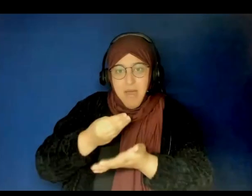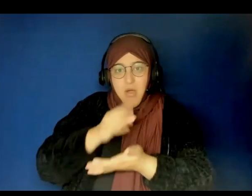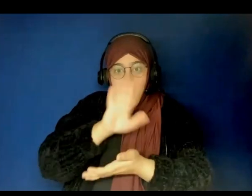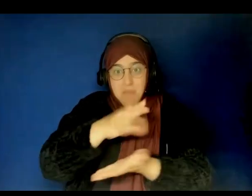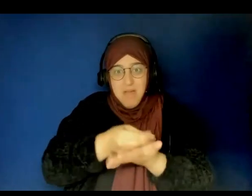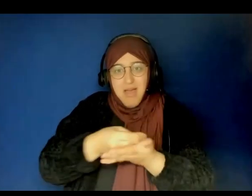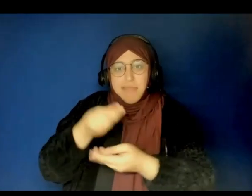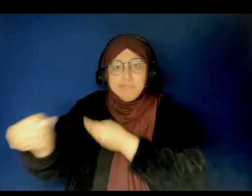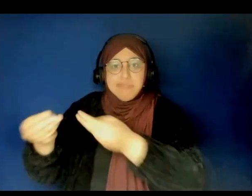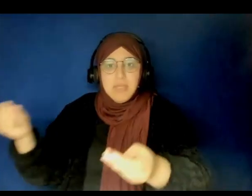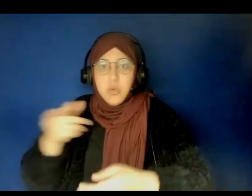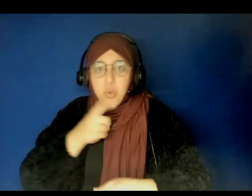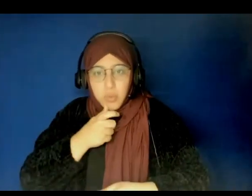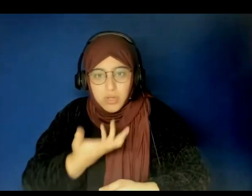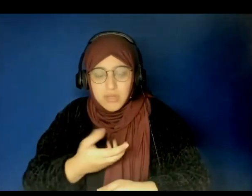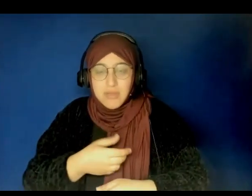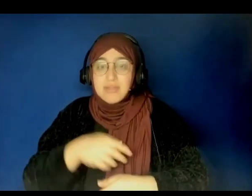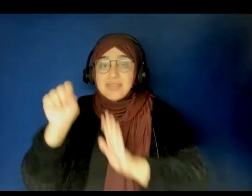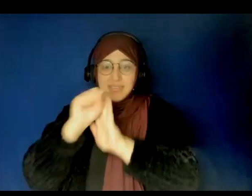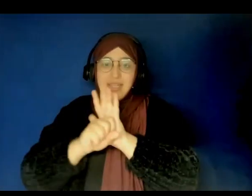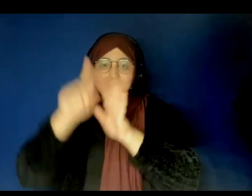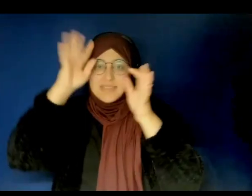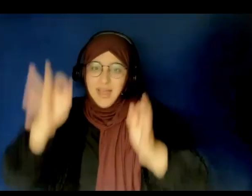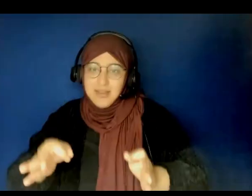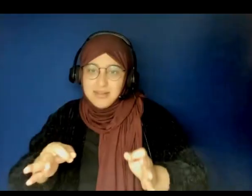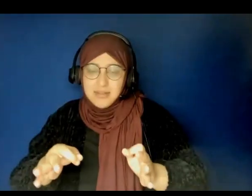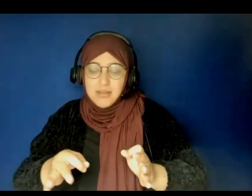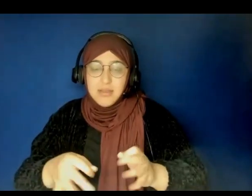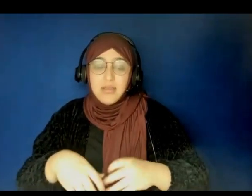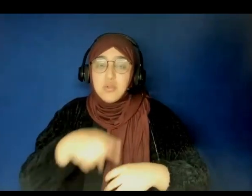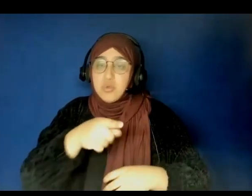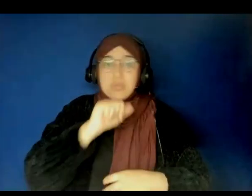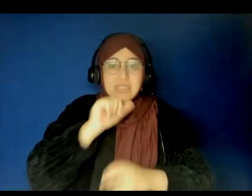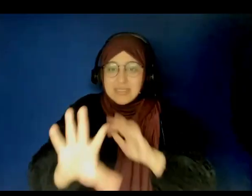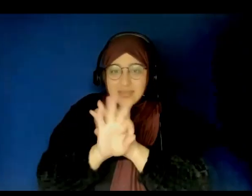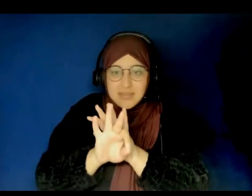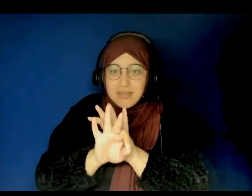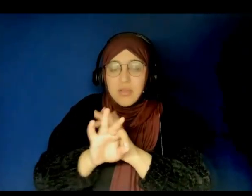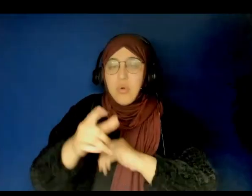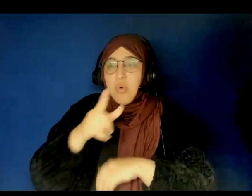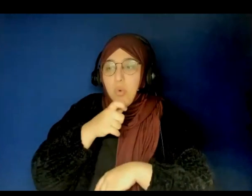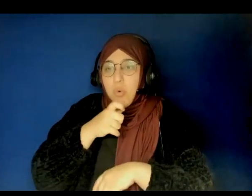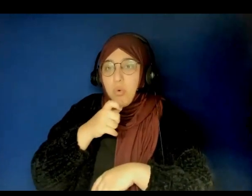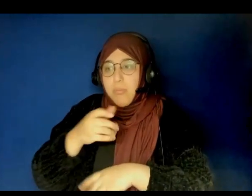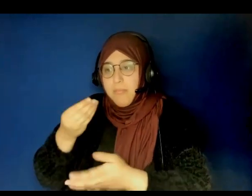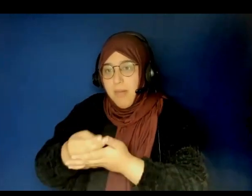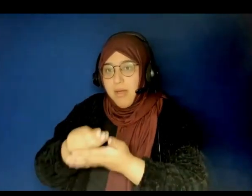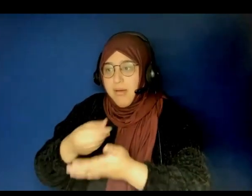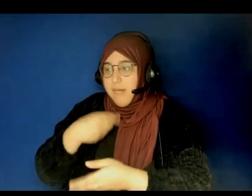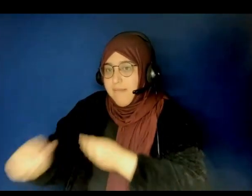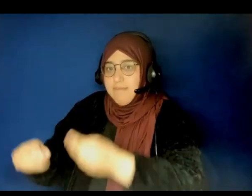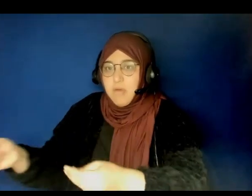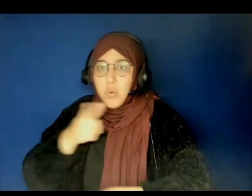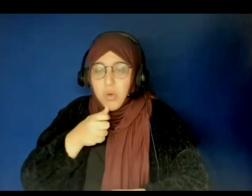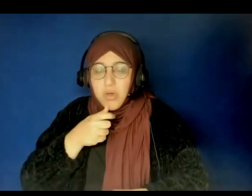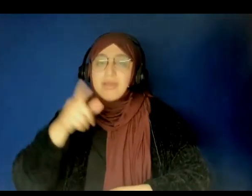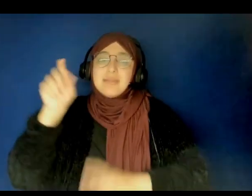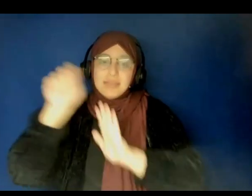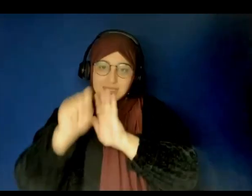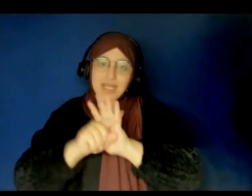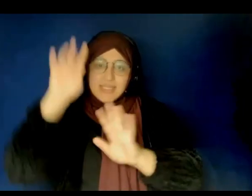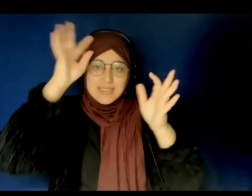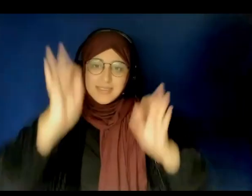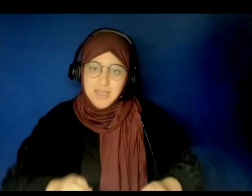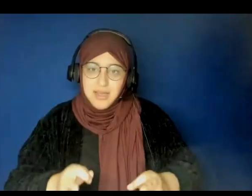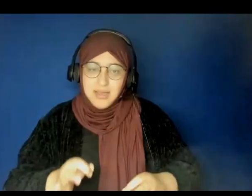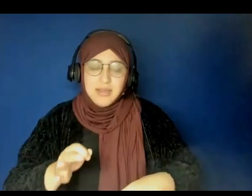cannot choose who will inherit from you. The state will decide who inherits from you. Your parents, siblings, and grandchildren may